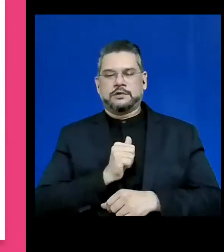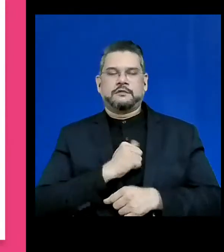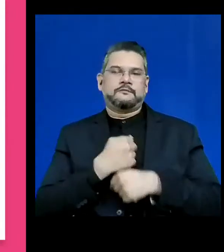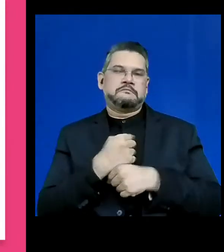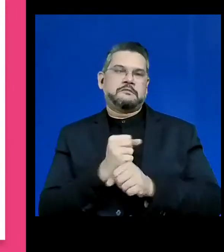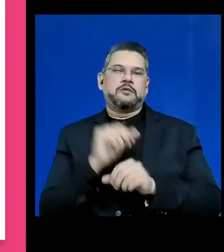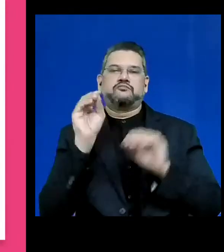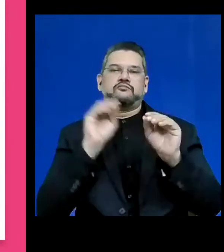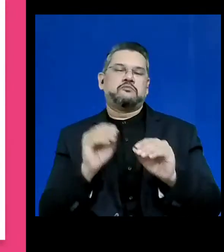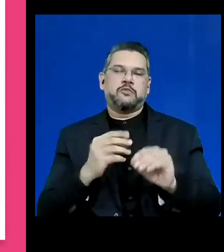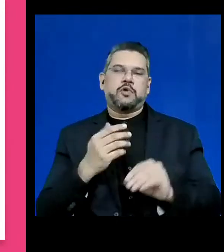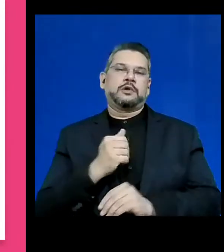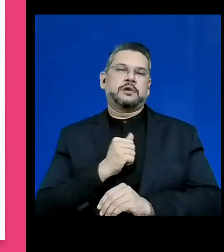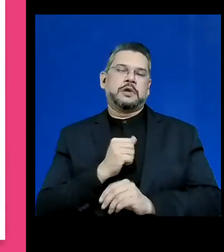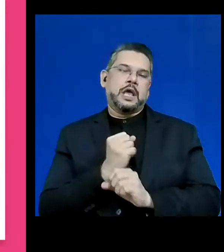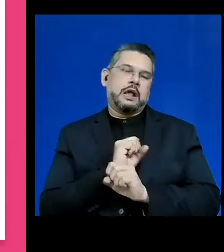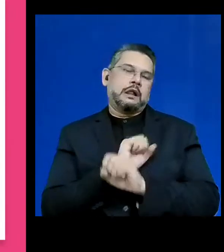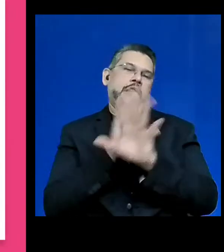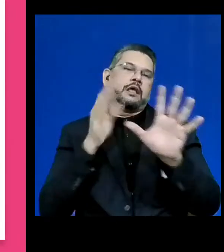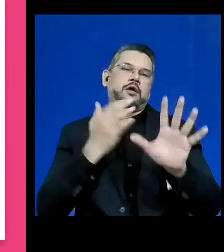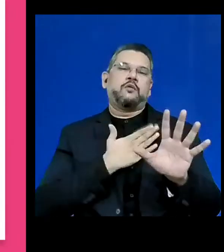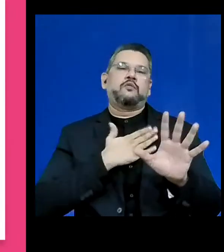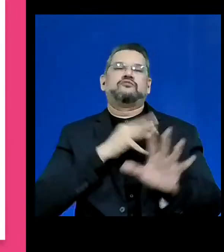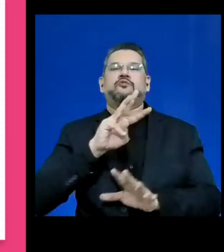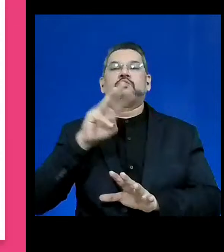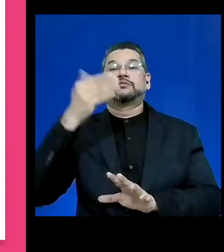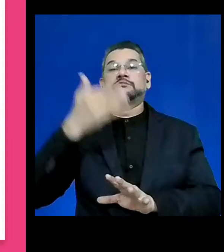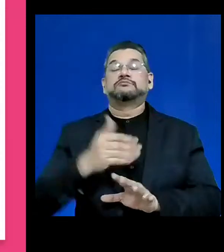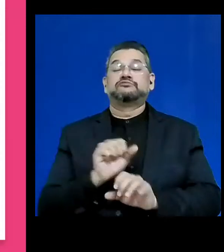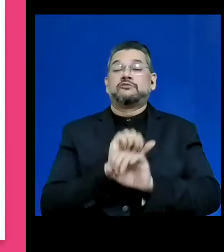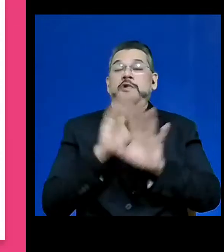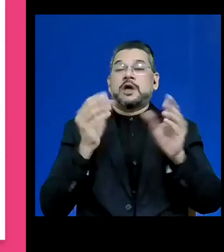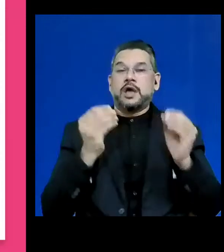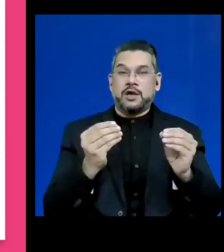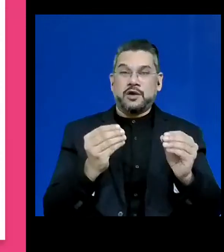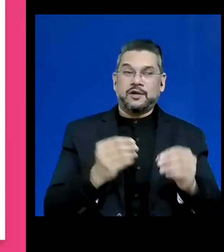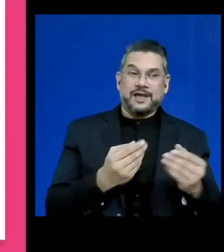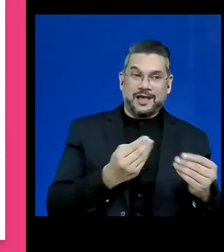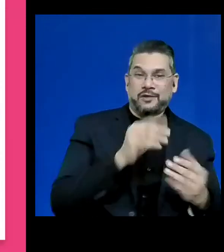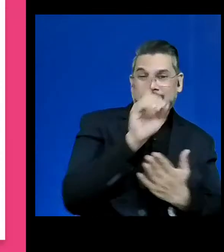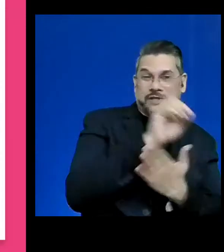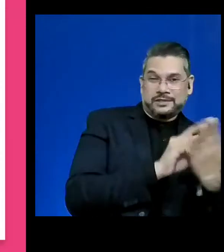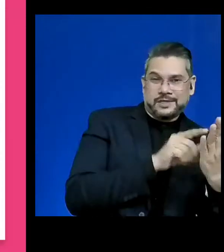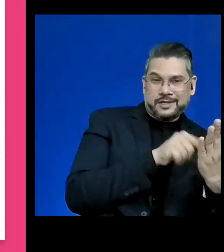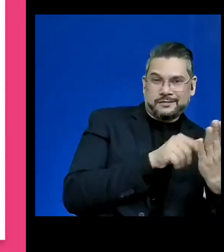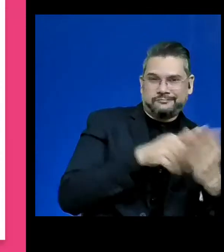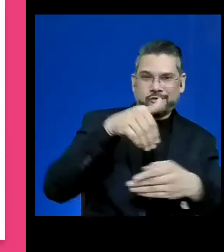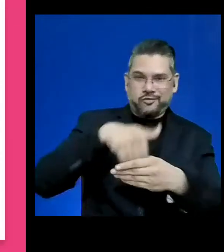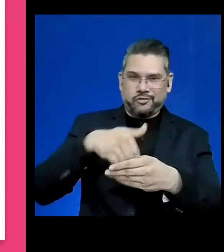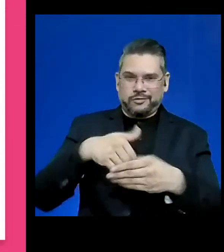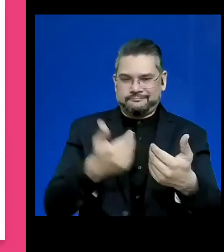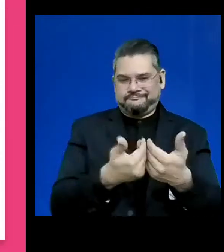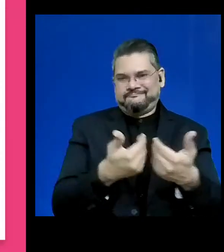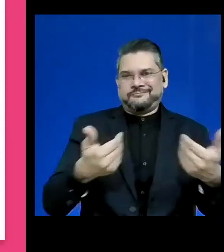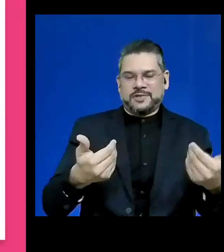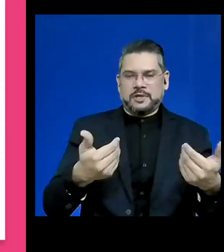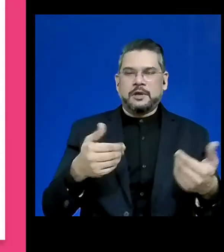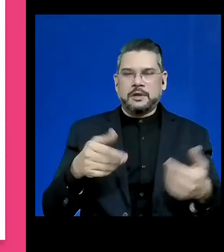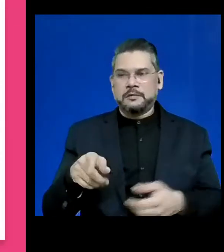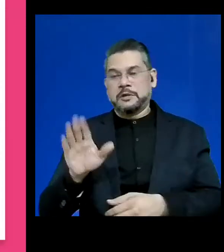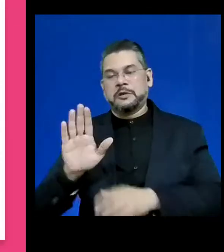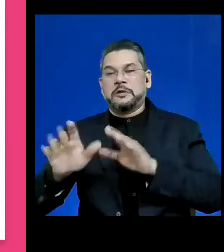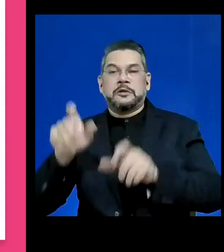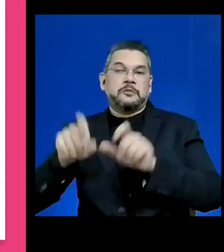more understandable for them. You want to make sure you're separating content from design so that users can use things like custom